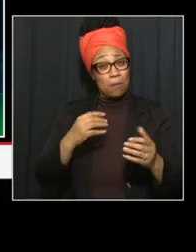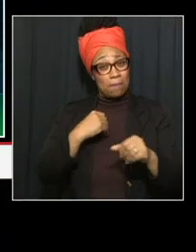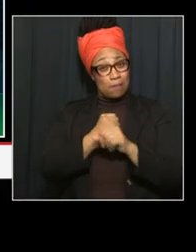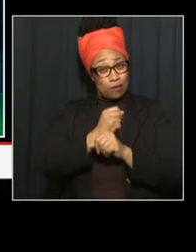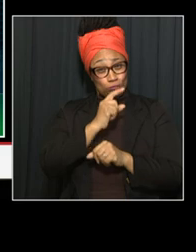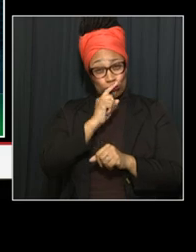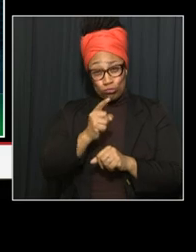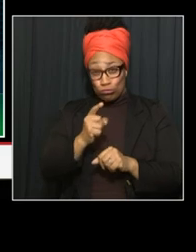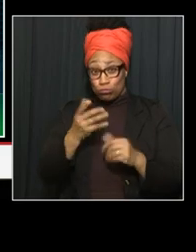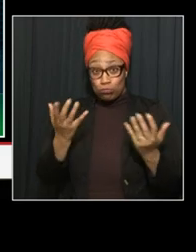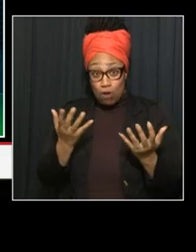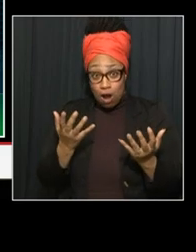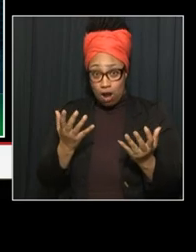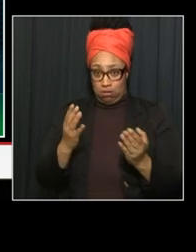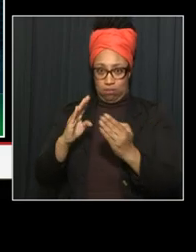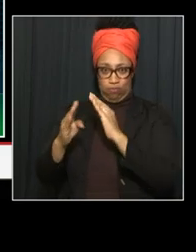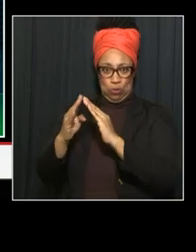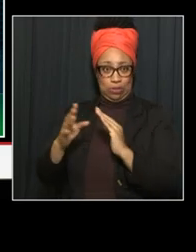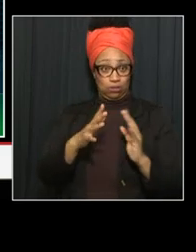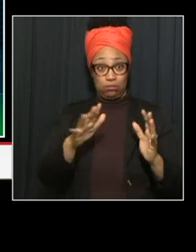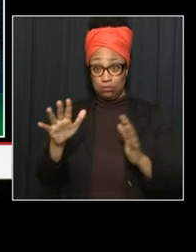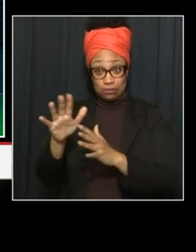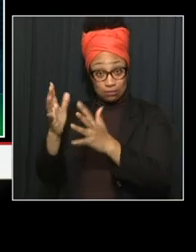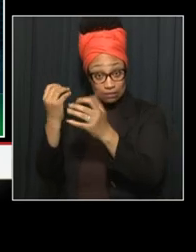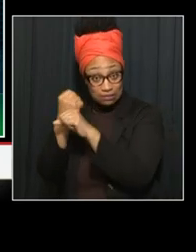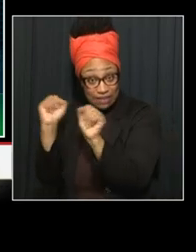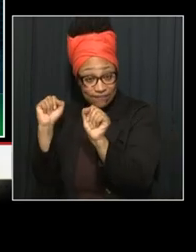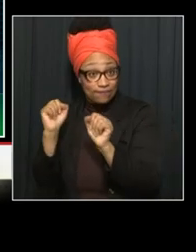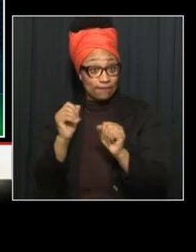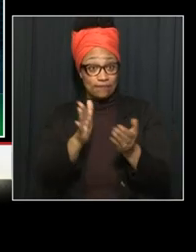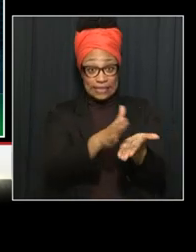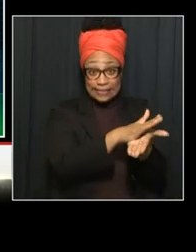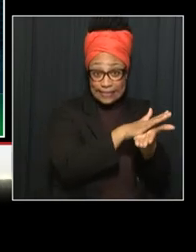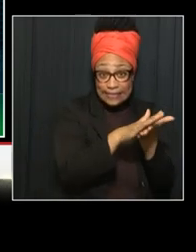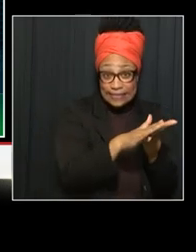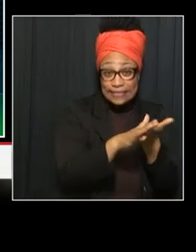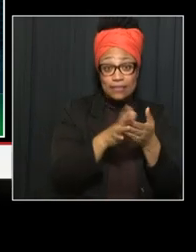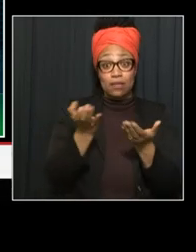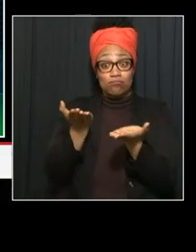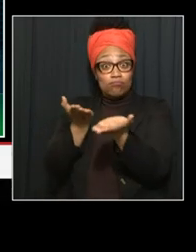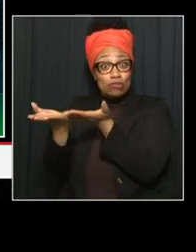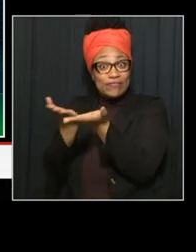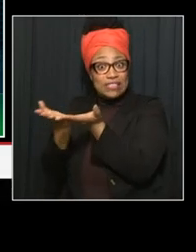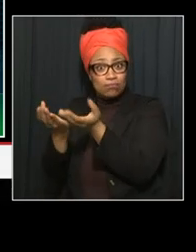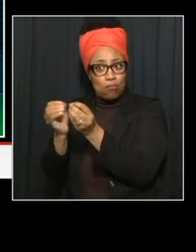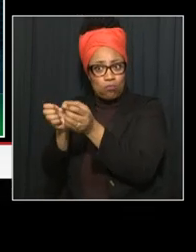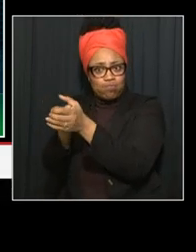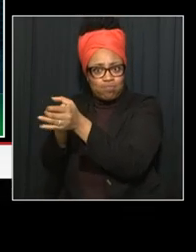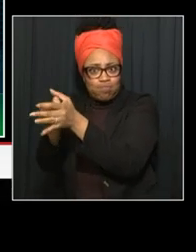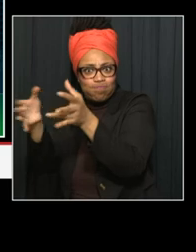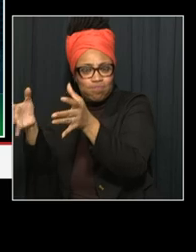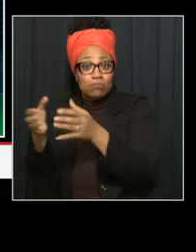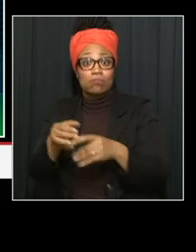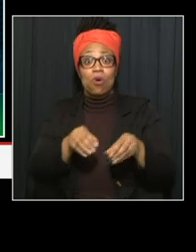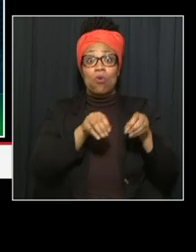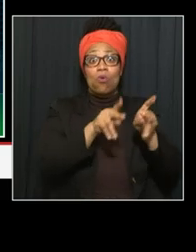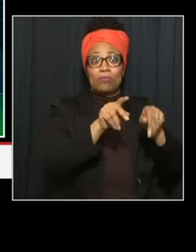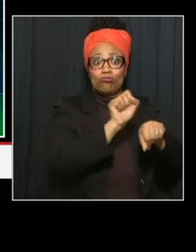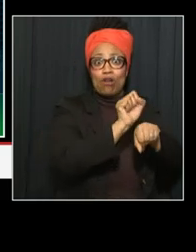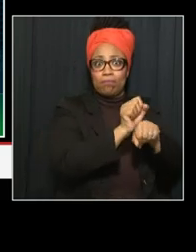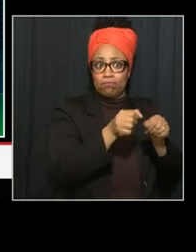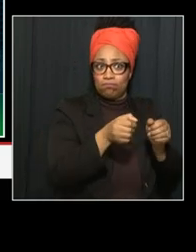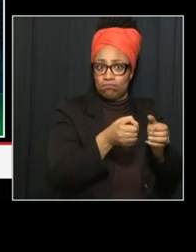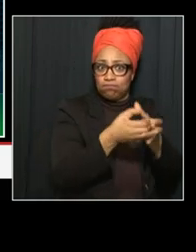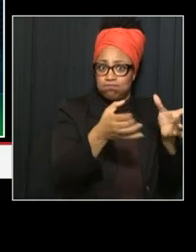grow residents and businesses and create more jobs, when we make investments that ensure that we have the #1